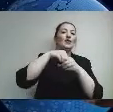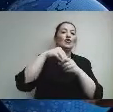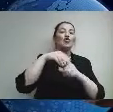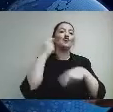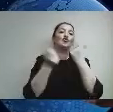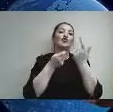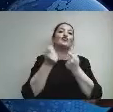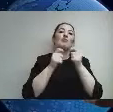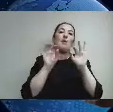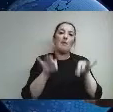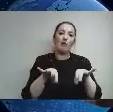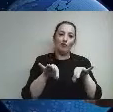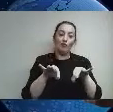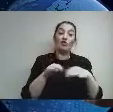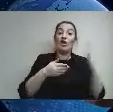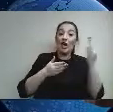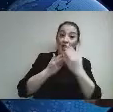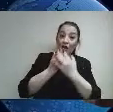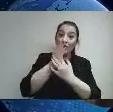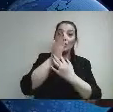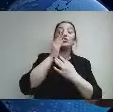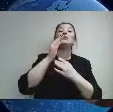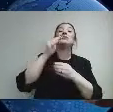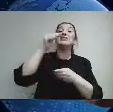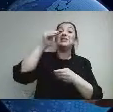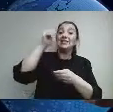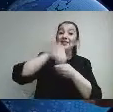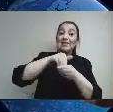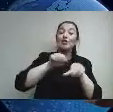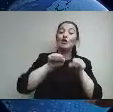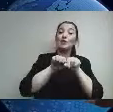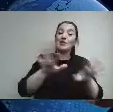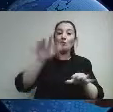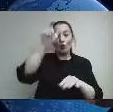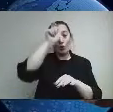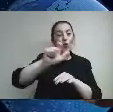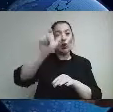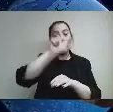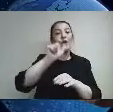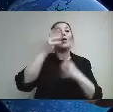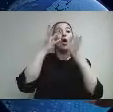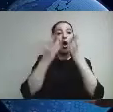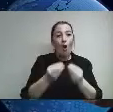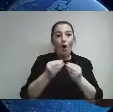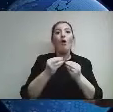individuals to business life. She turned tandem